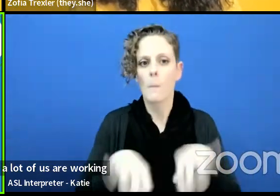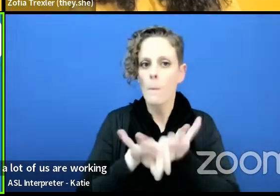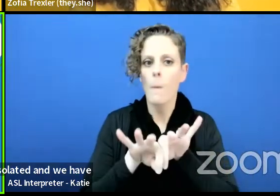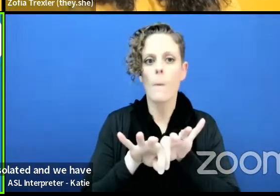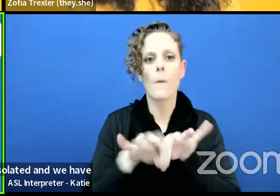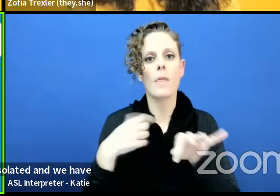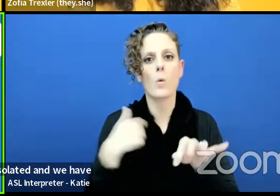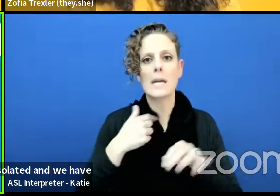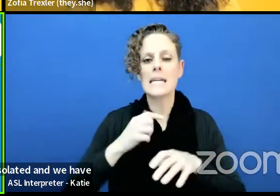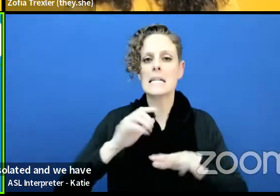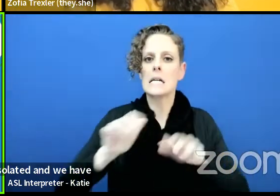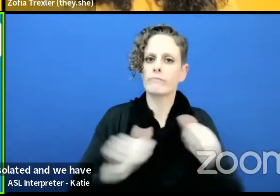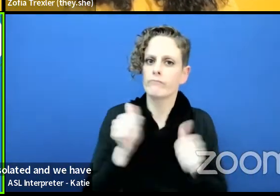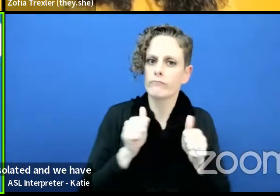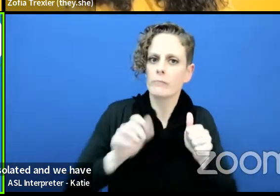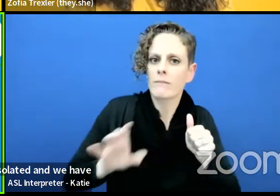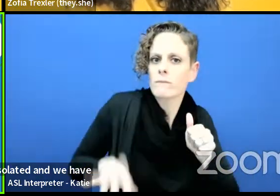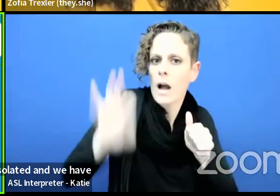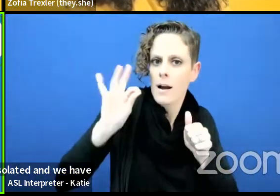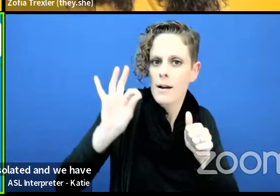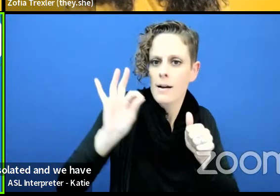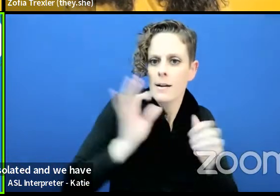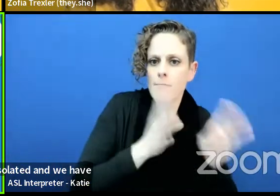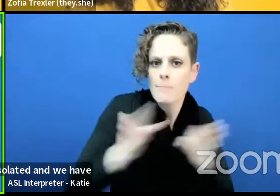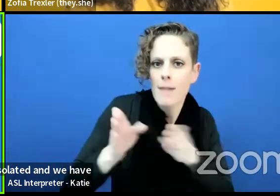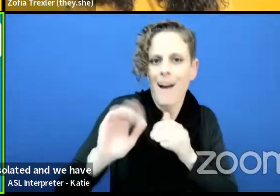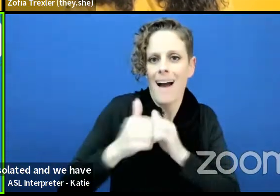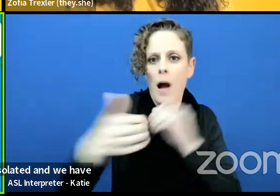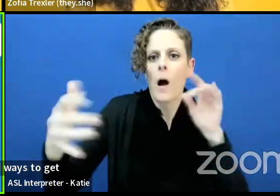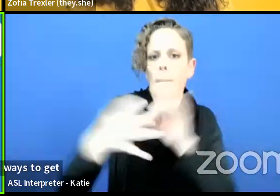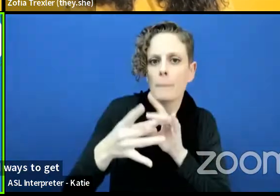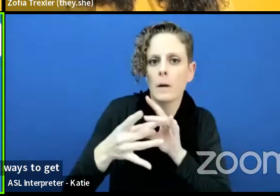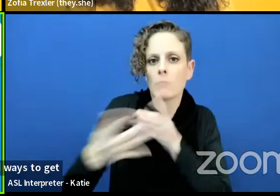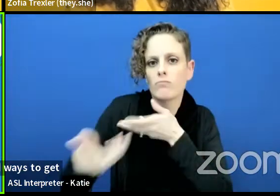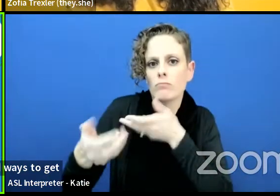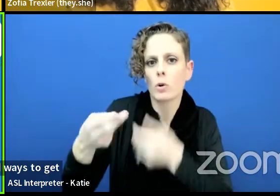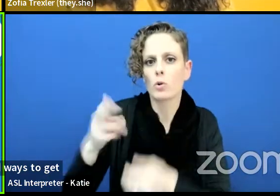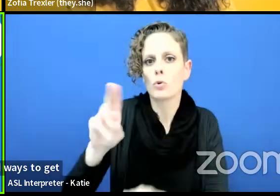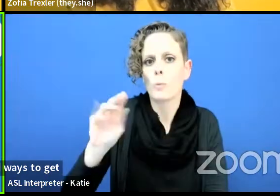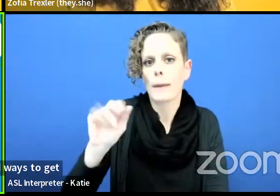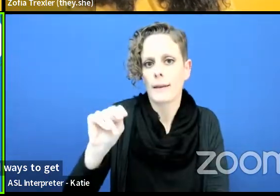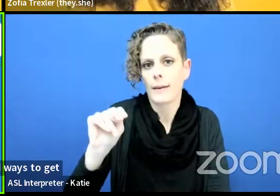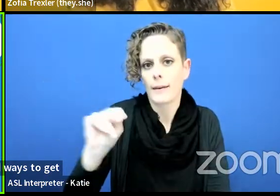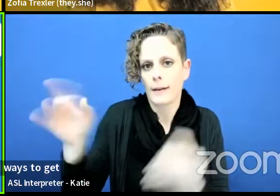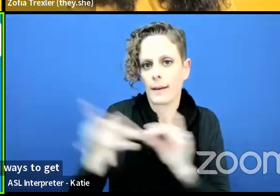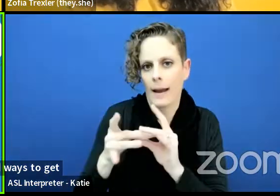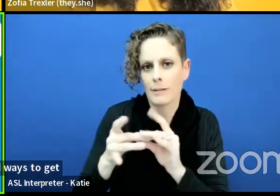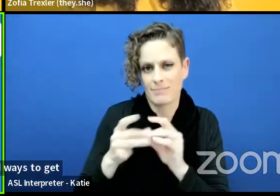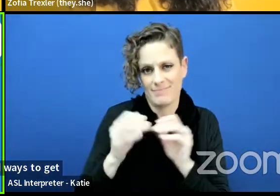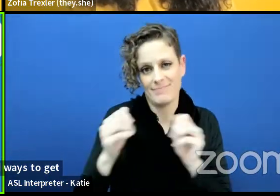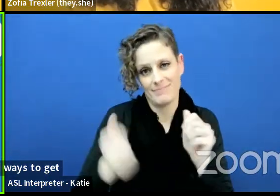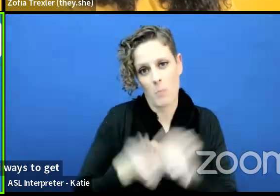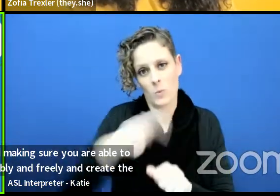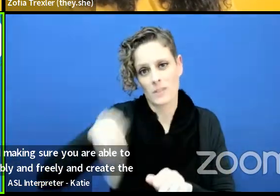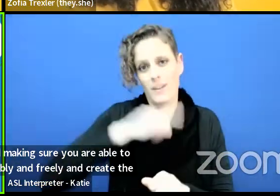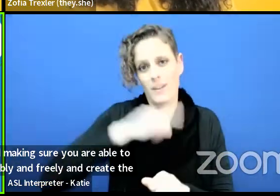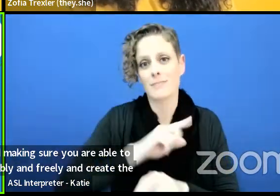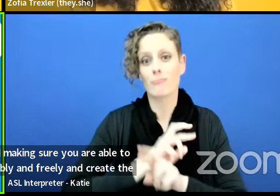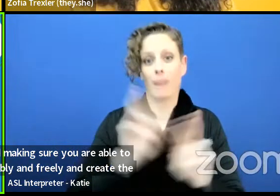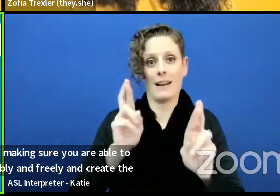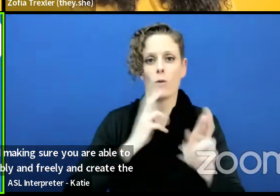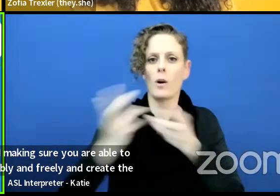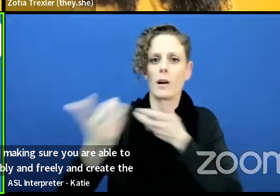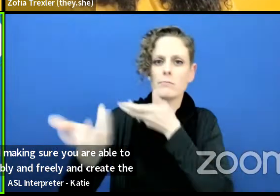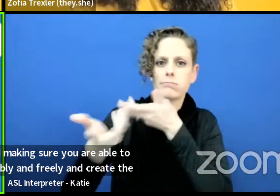find ways to get that human connection. And I think a lot of us are ready for that interaction in person now. Thank